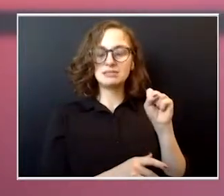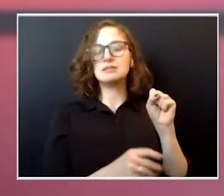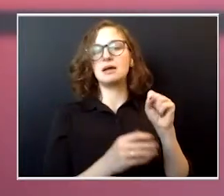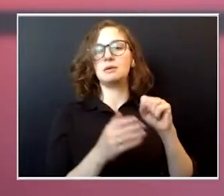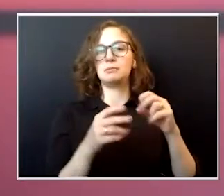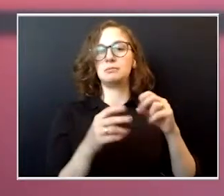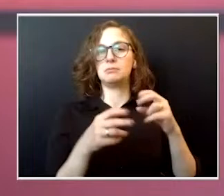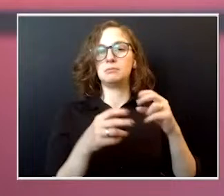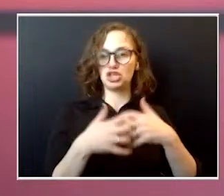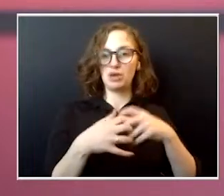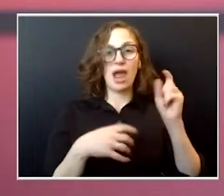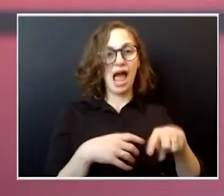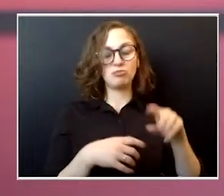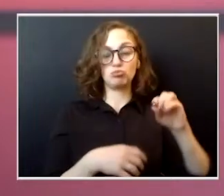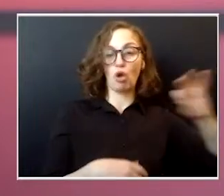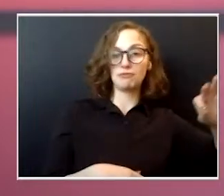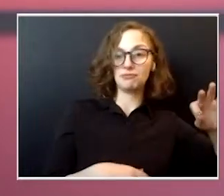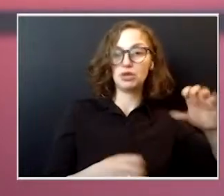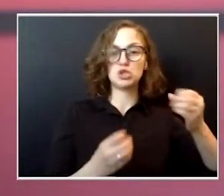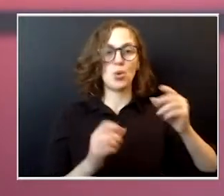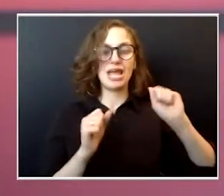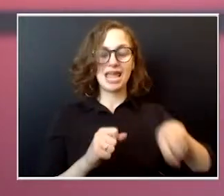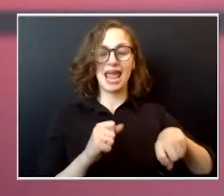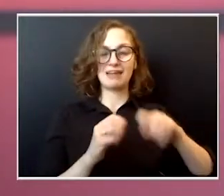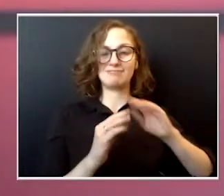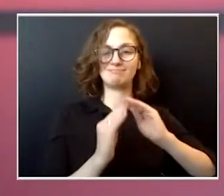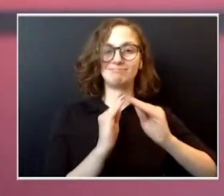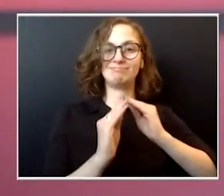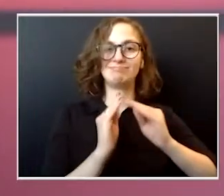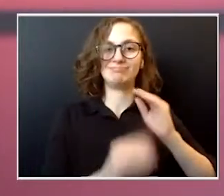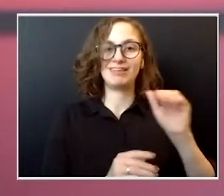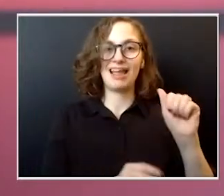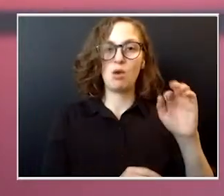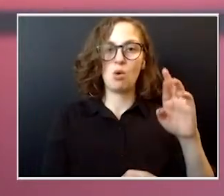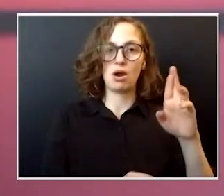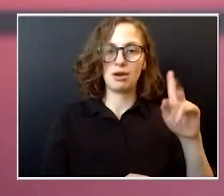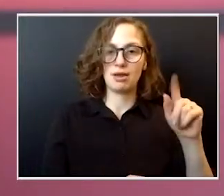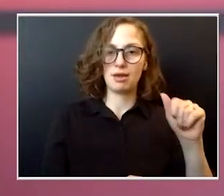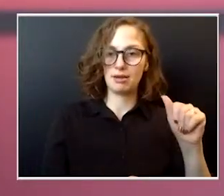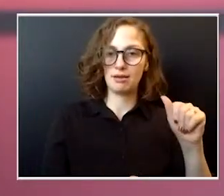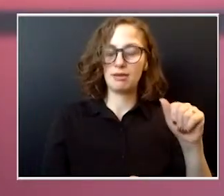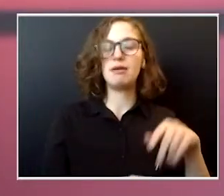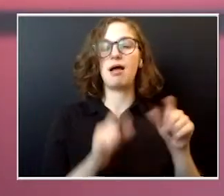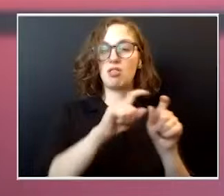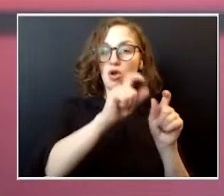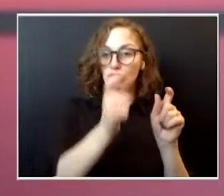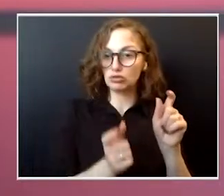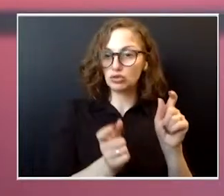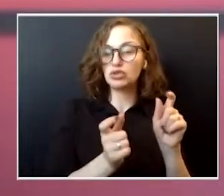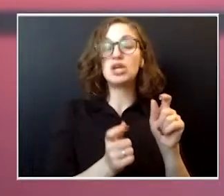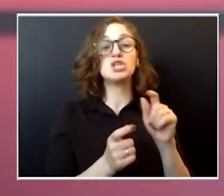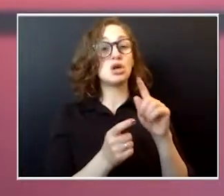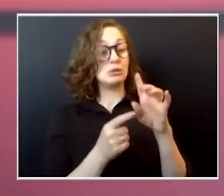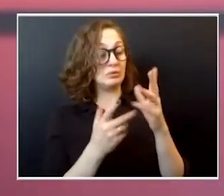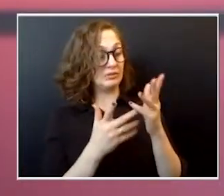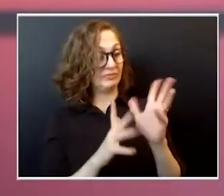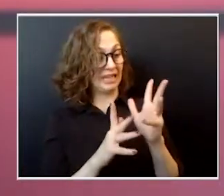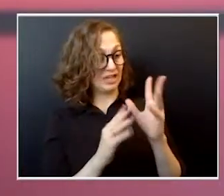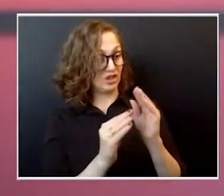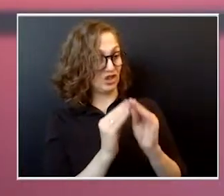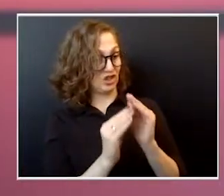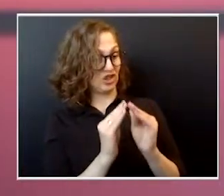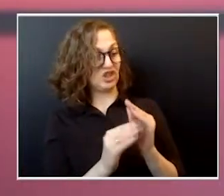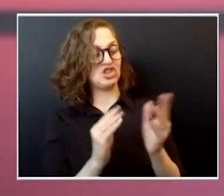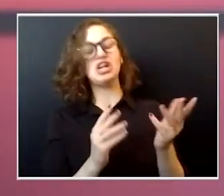aorta and the aortic arch. And then once that's reconstructed, then we can move on. So his surgery didn't take 18